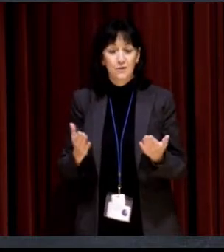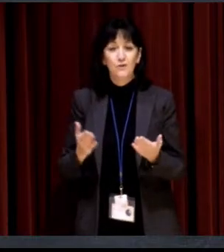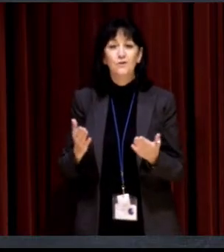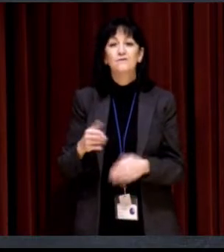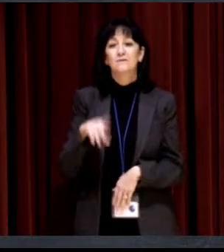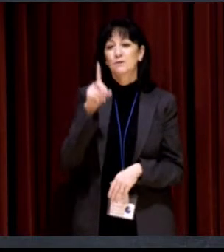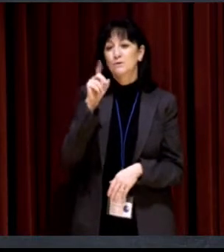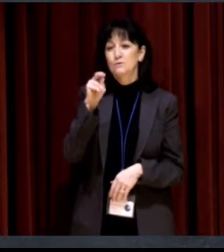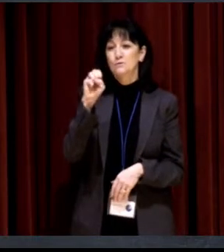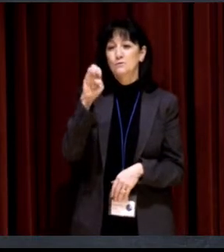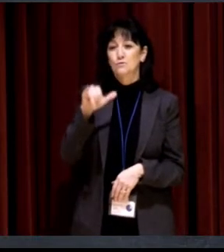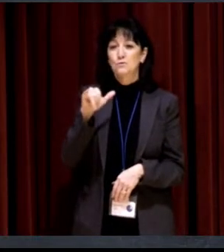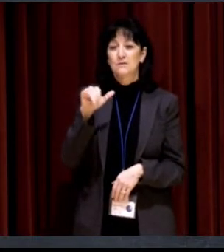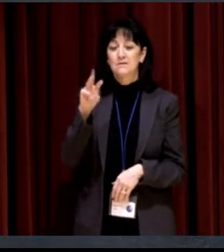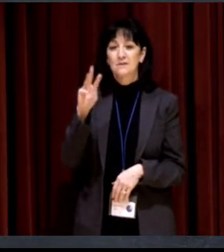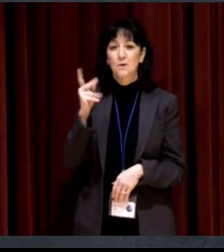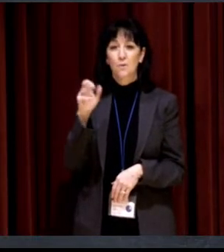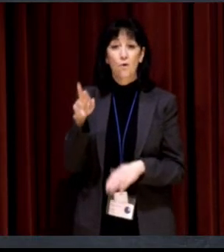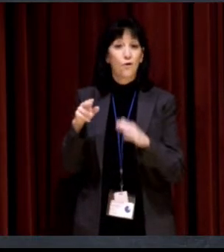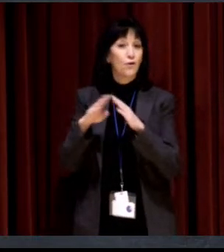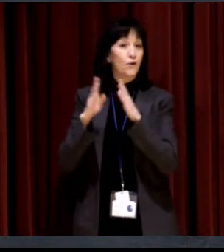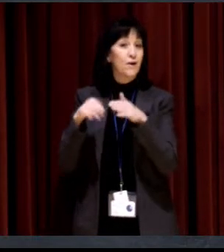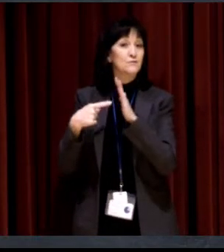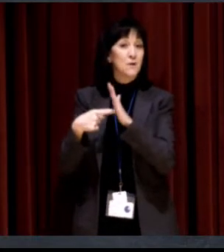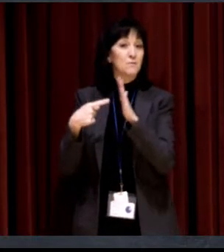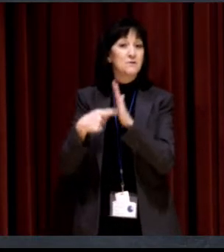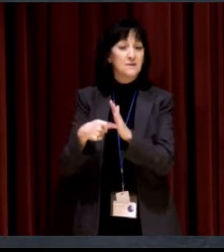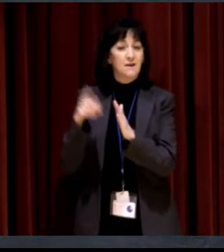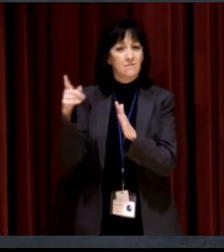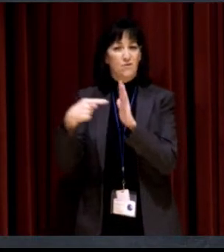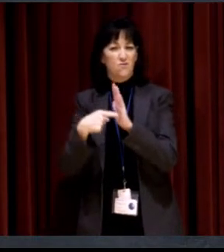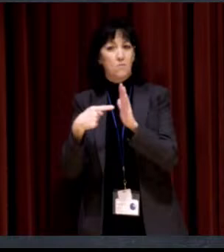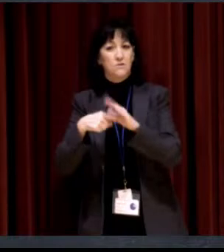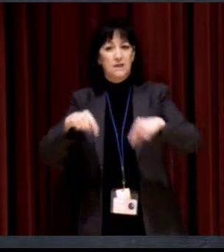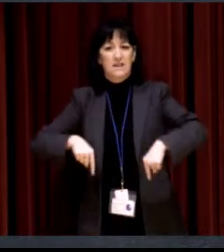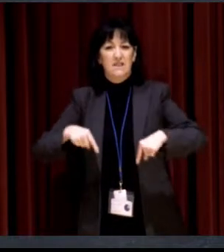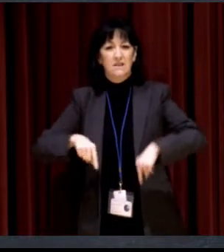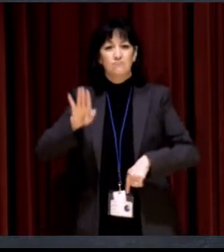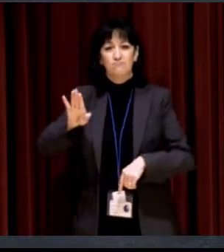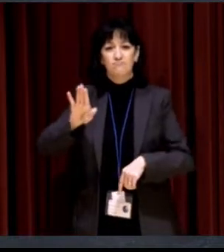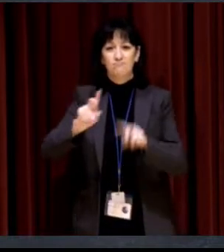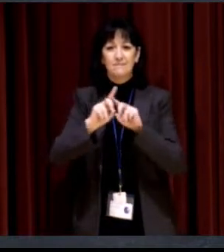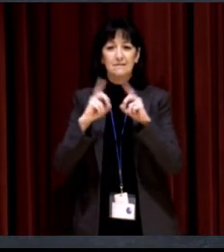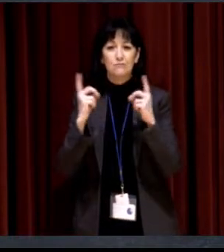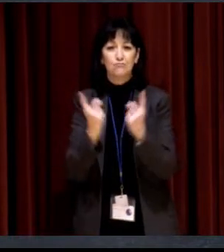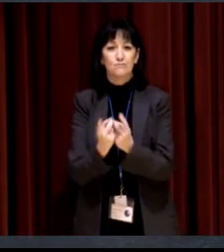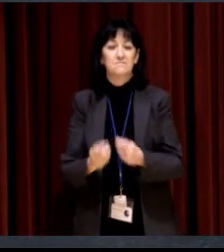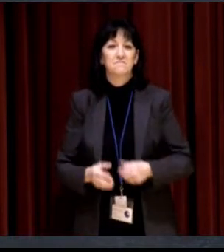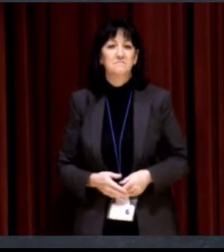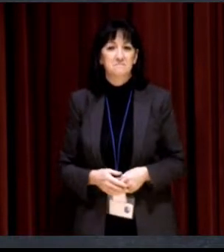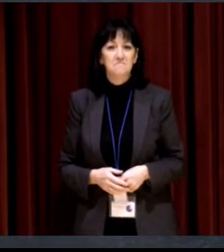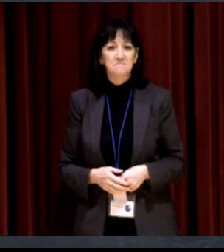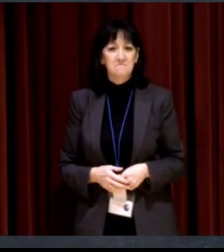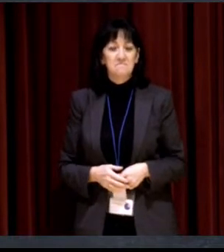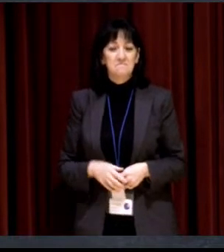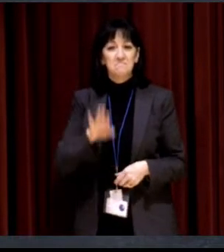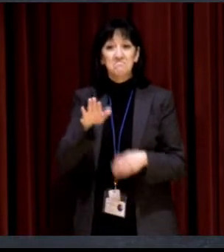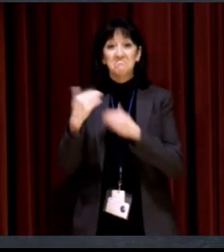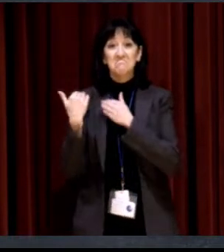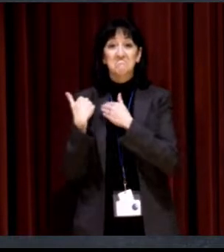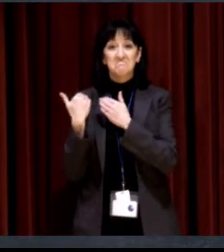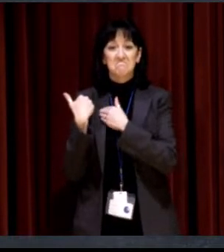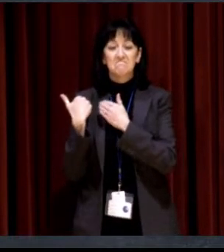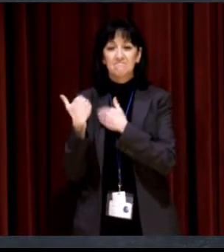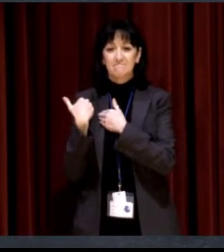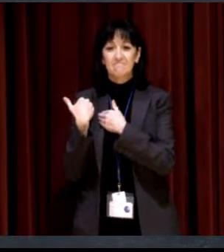Walker, who represents this district, I assume. I know she covers this area. Tonight we're